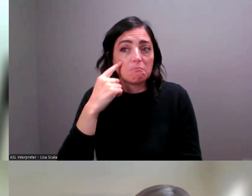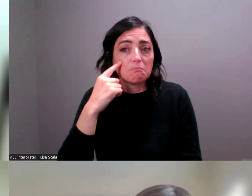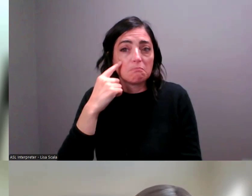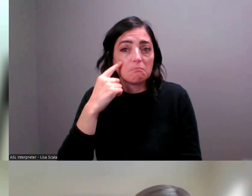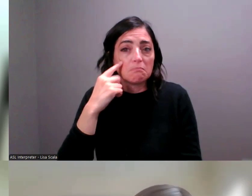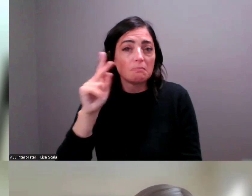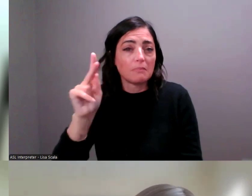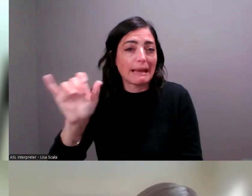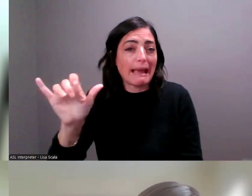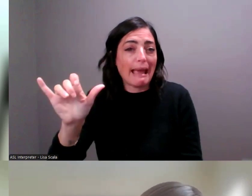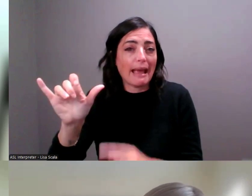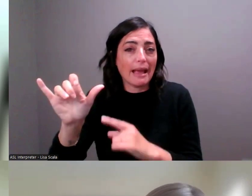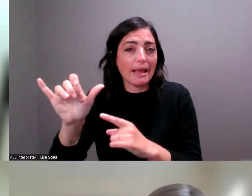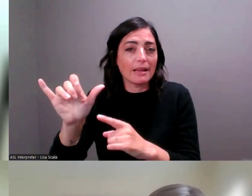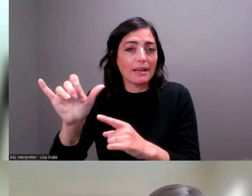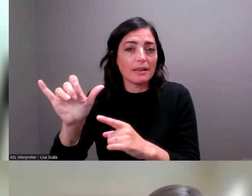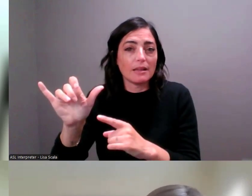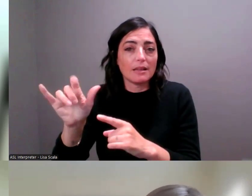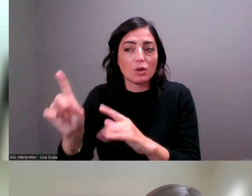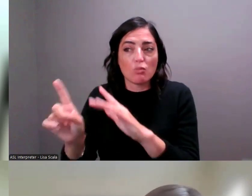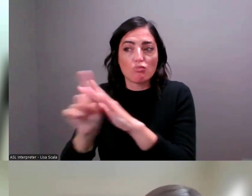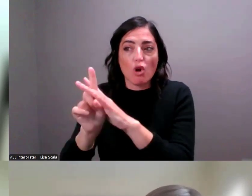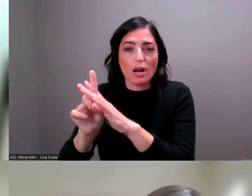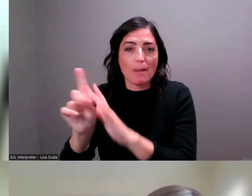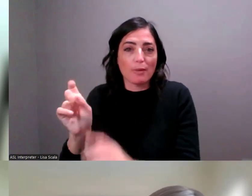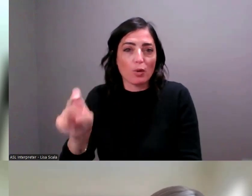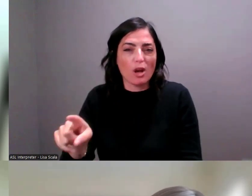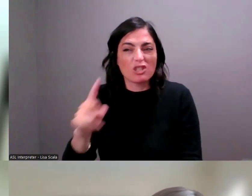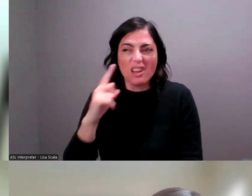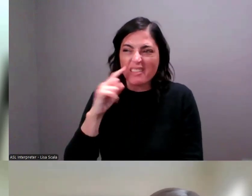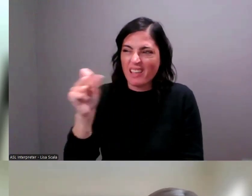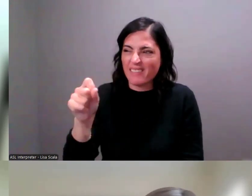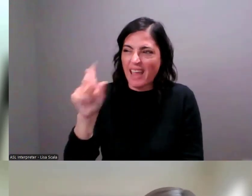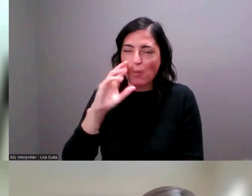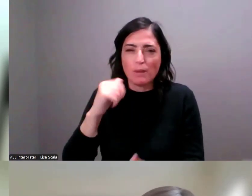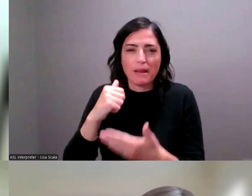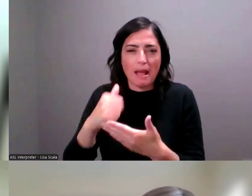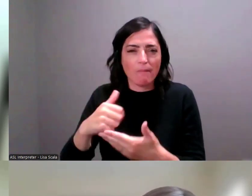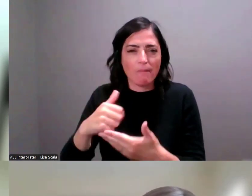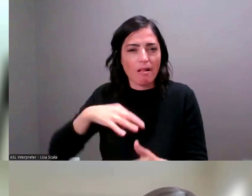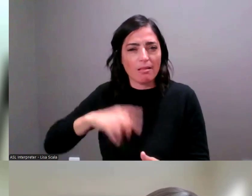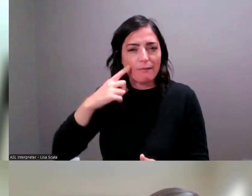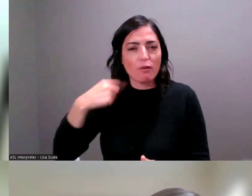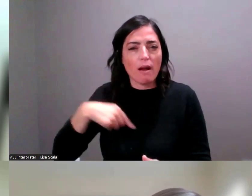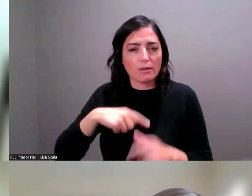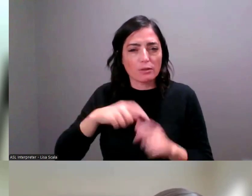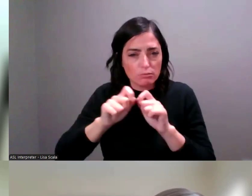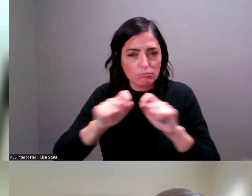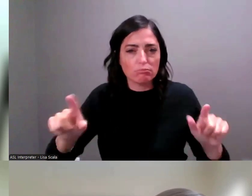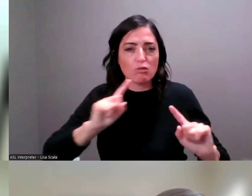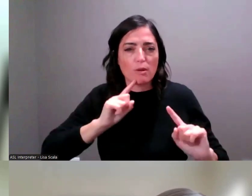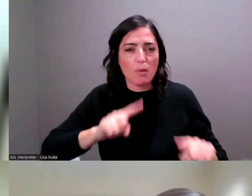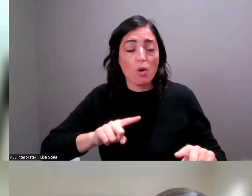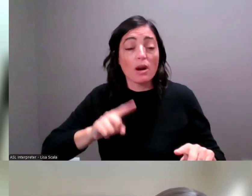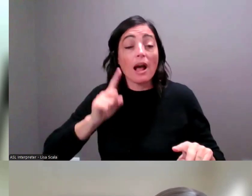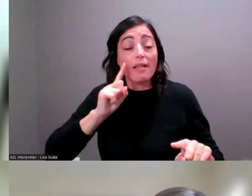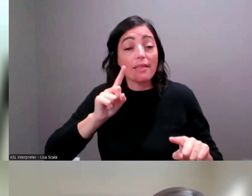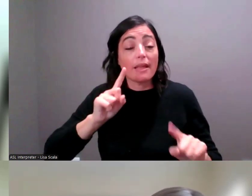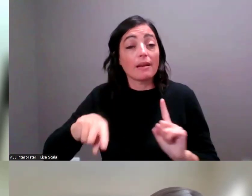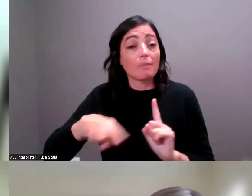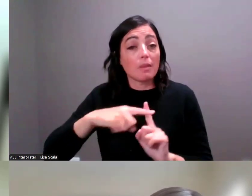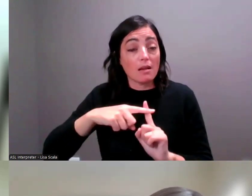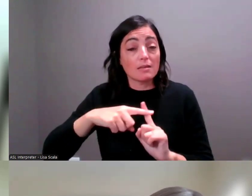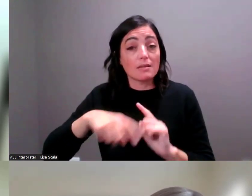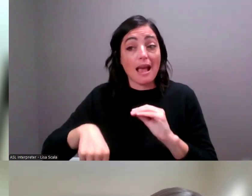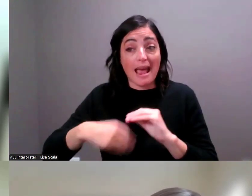Kay, who brought up this question, it would be really helpful for us to do that. I think the bonus of